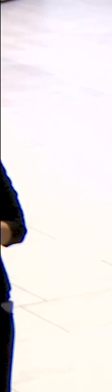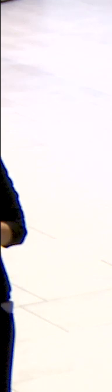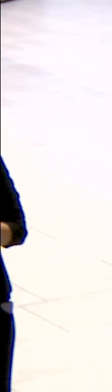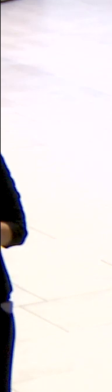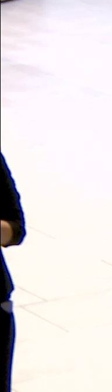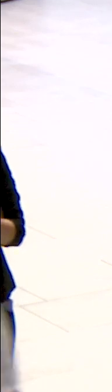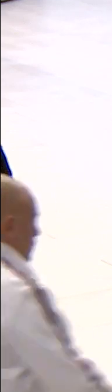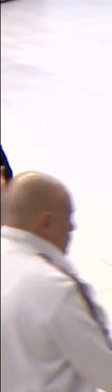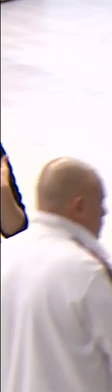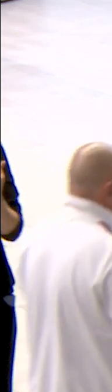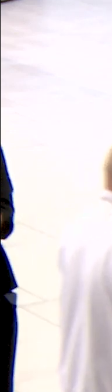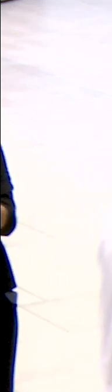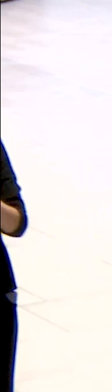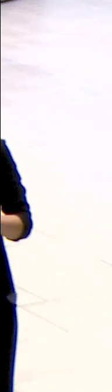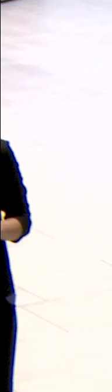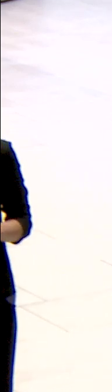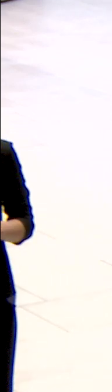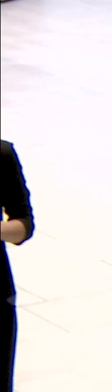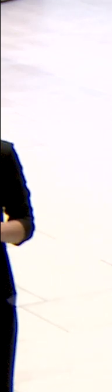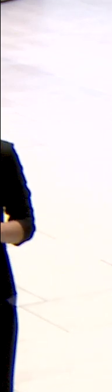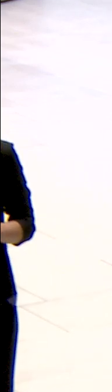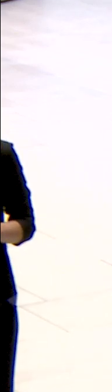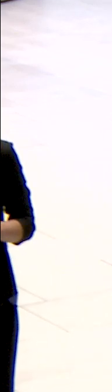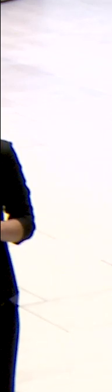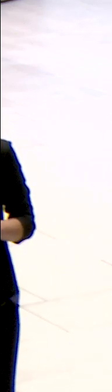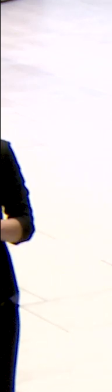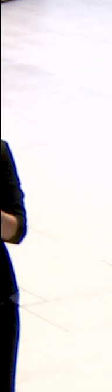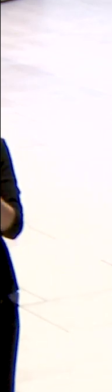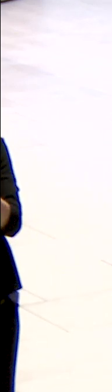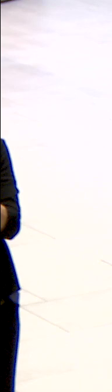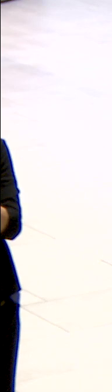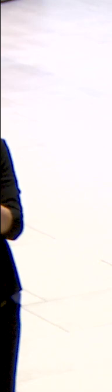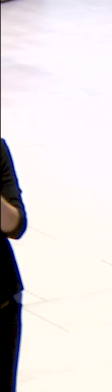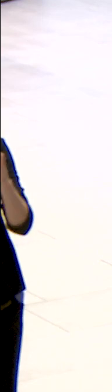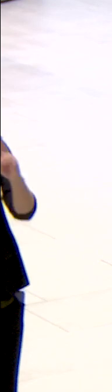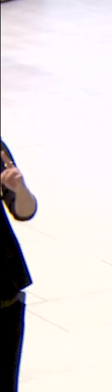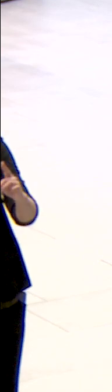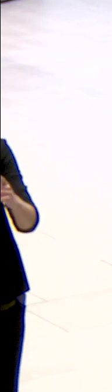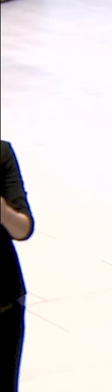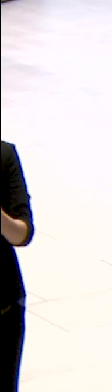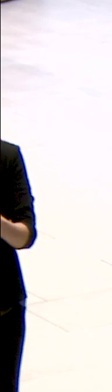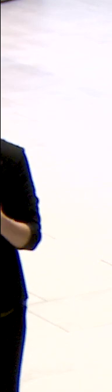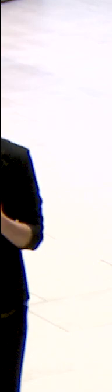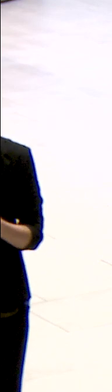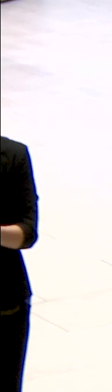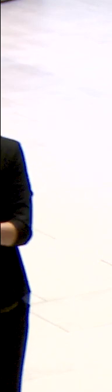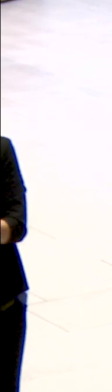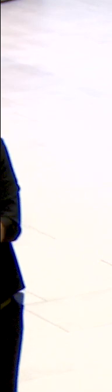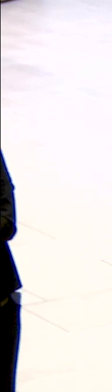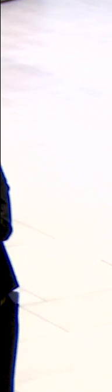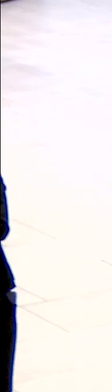100%. So what I tell people is demographics determine destiny. So if you look at me and Joseph here and